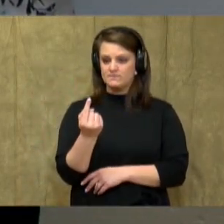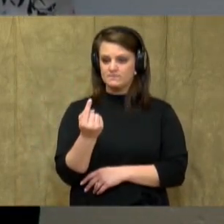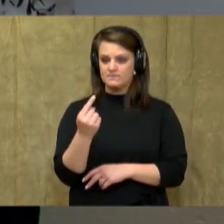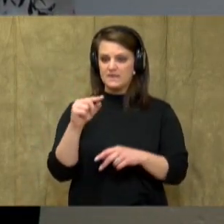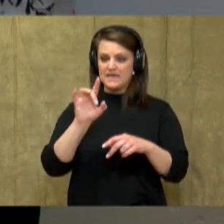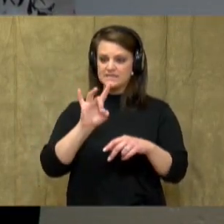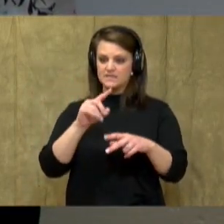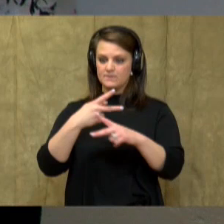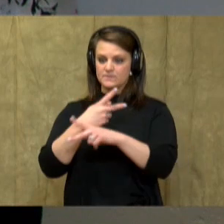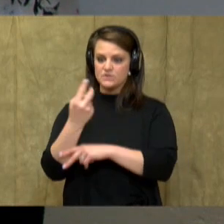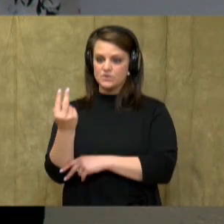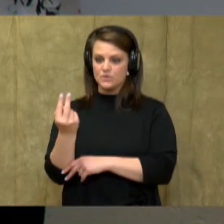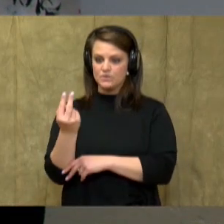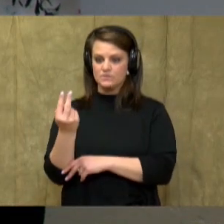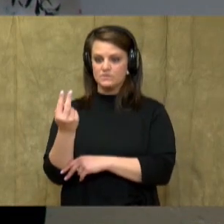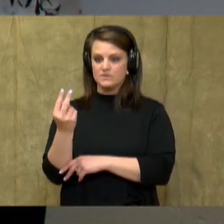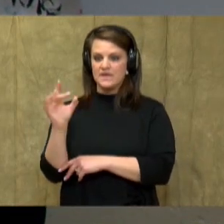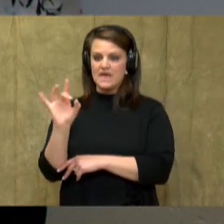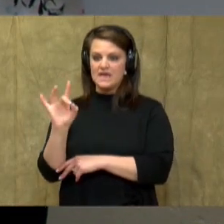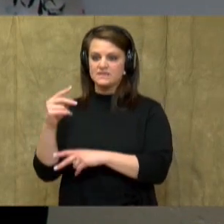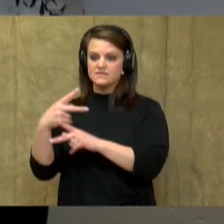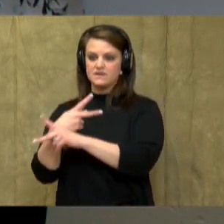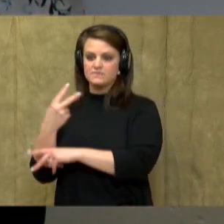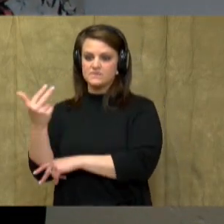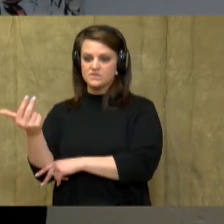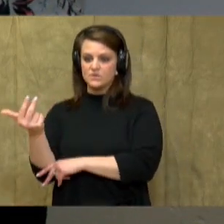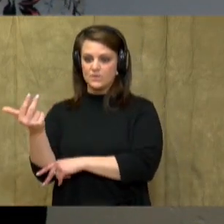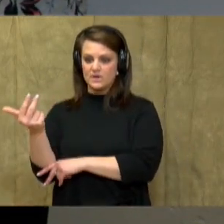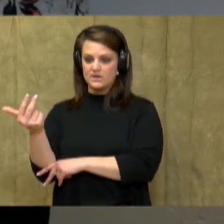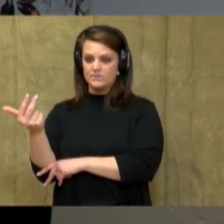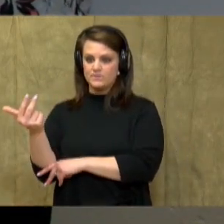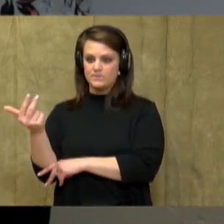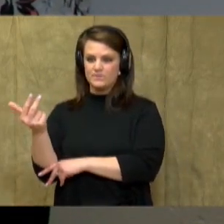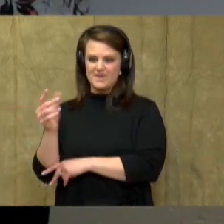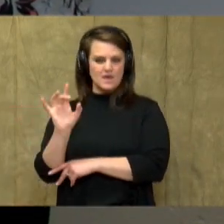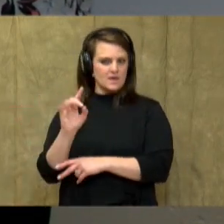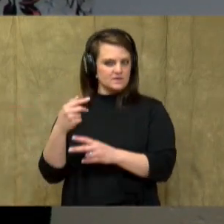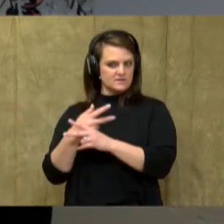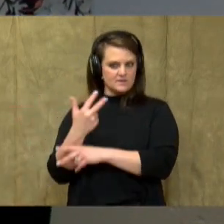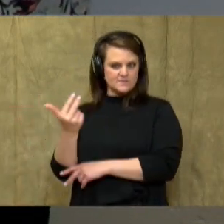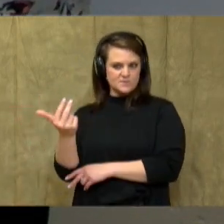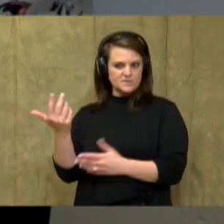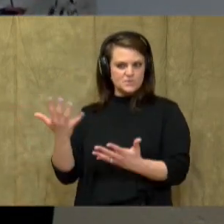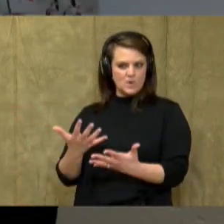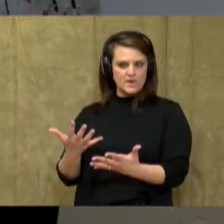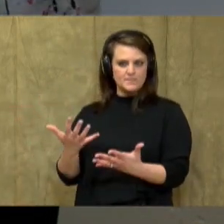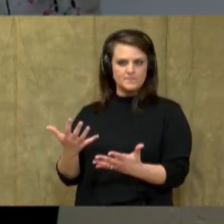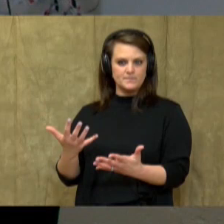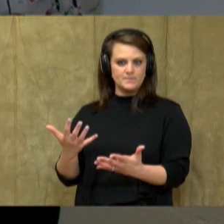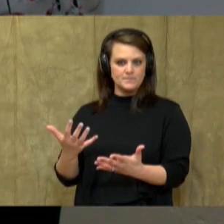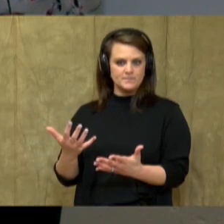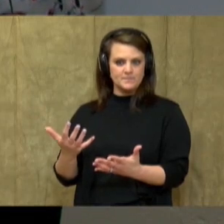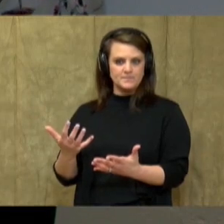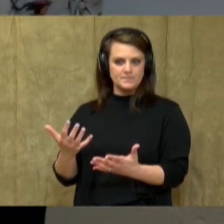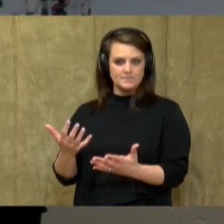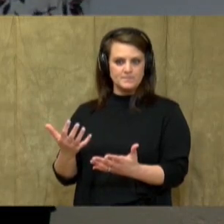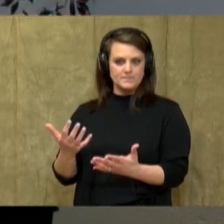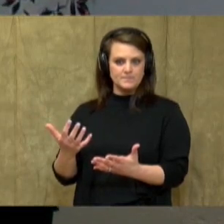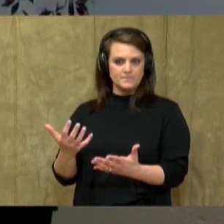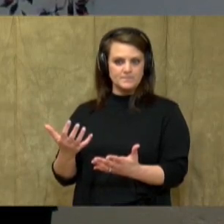1, 8 times 2, 8 times 3. What's 8 times 3?